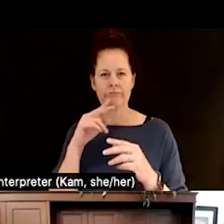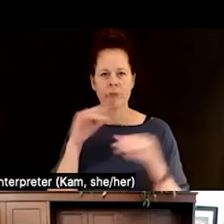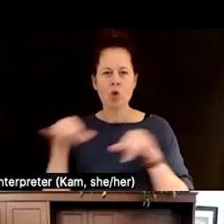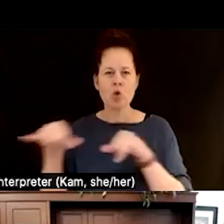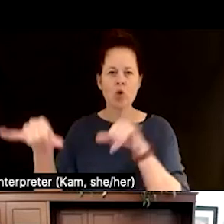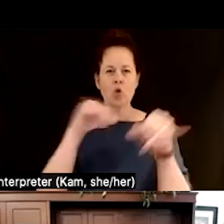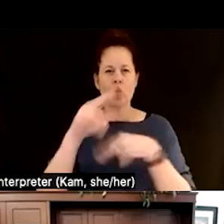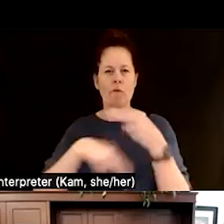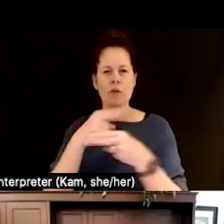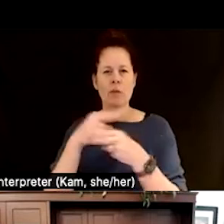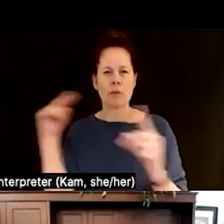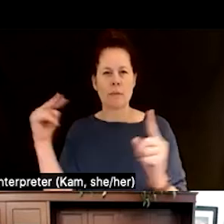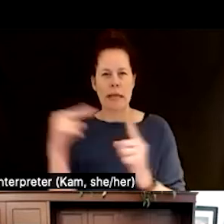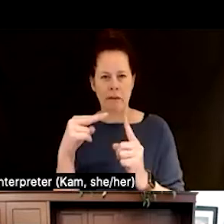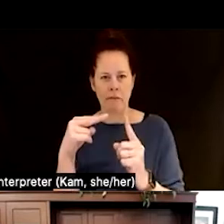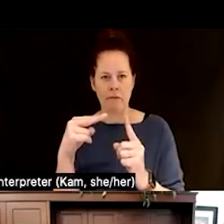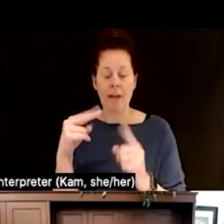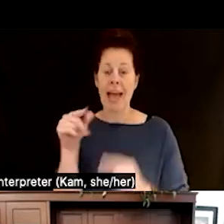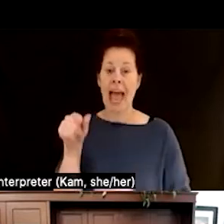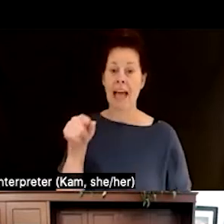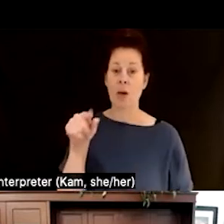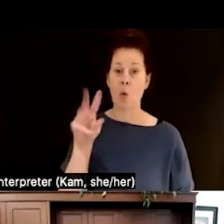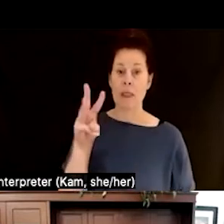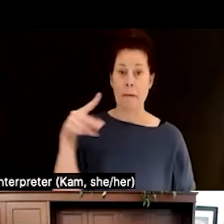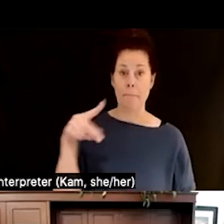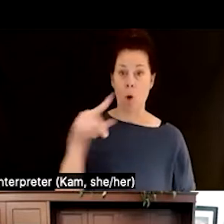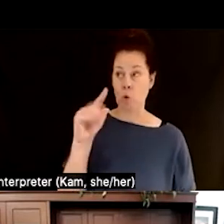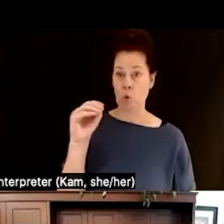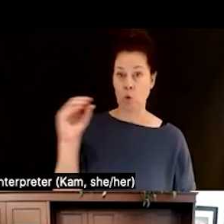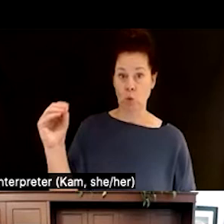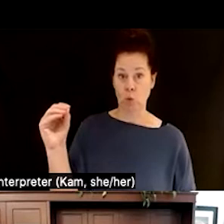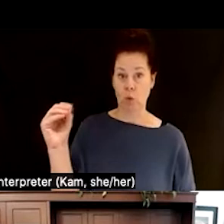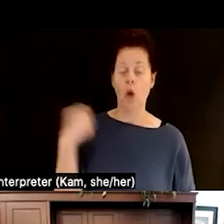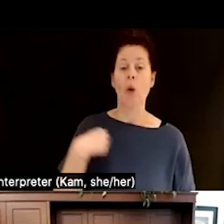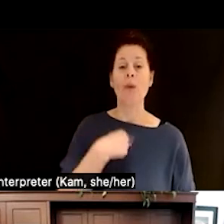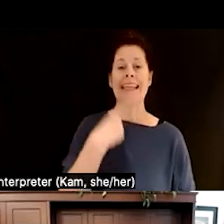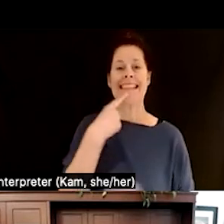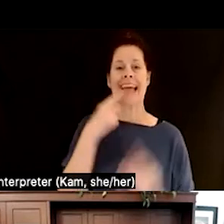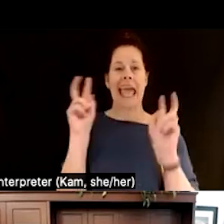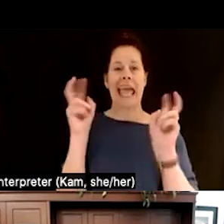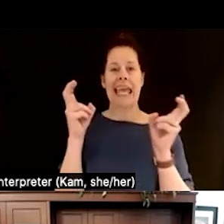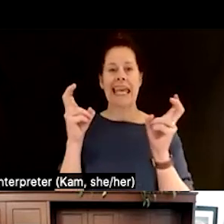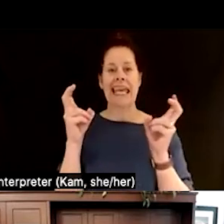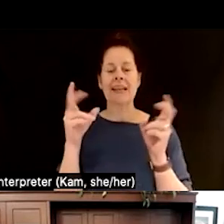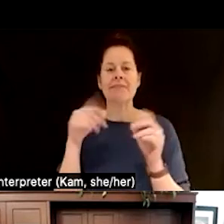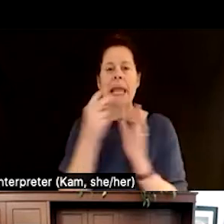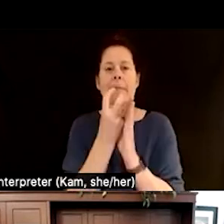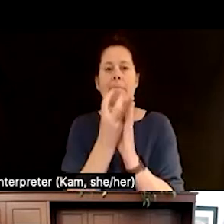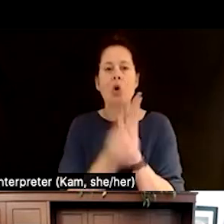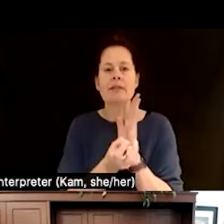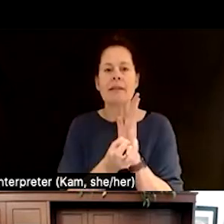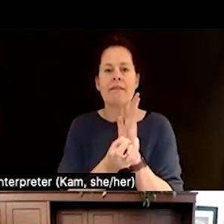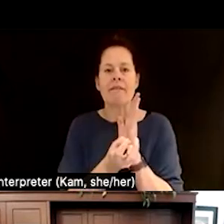perspective. At Woodland Park Zoo, we say we're going to create immersive experiences for all of our guests and